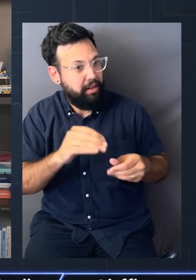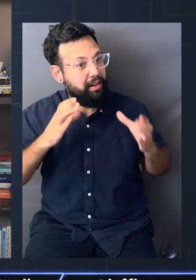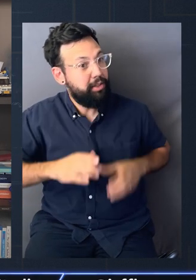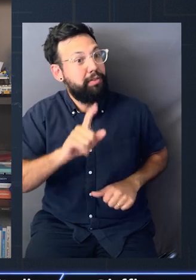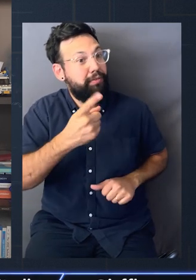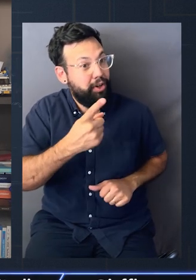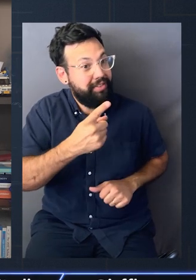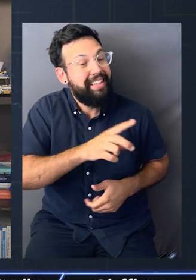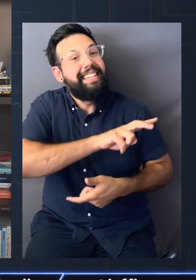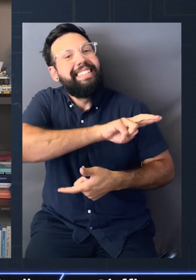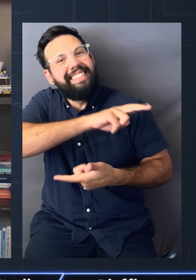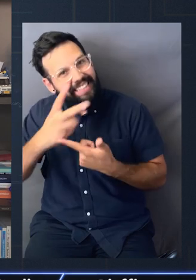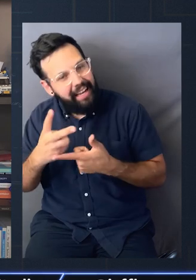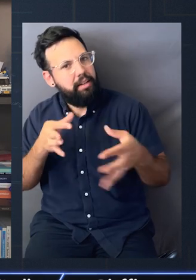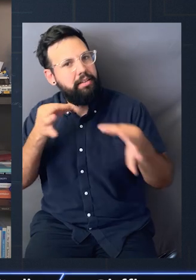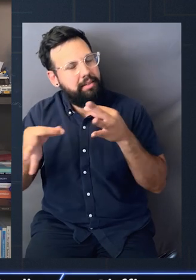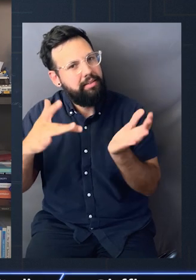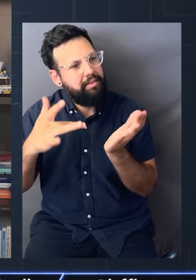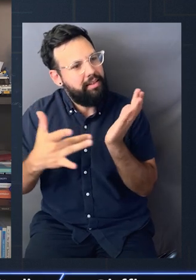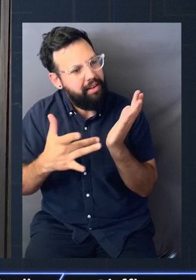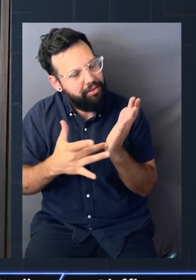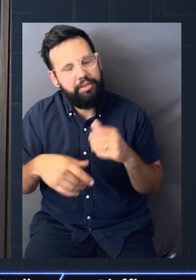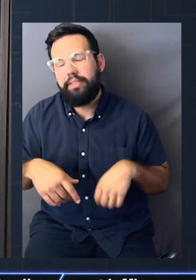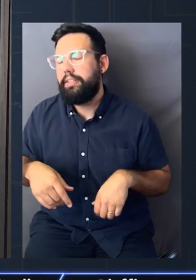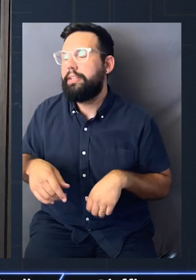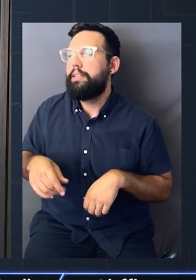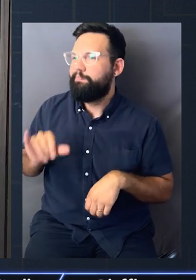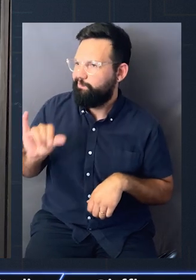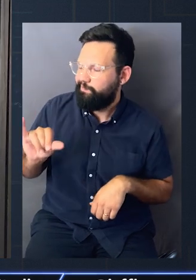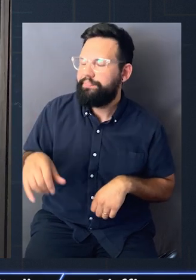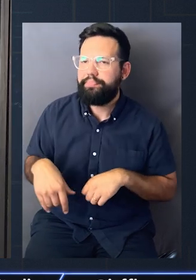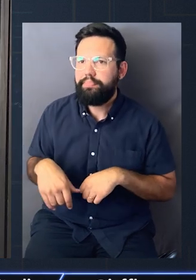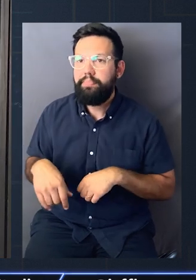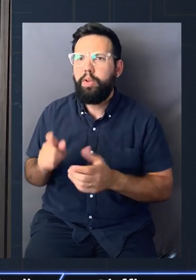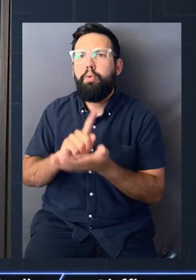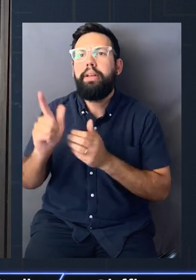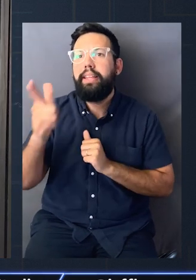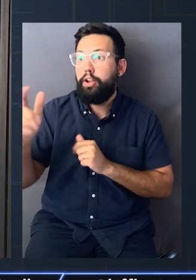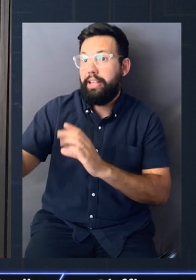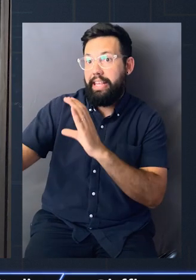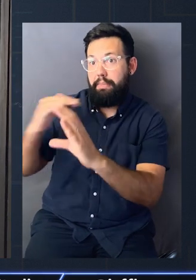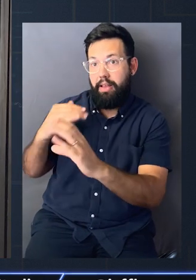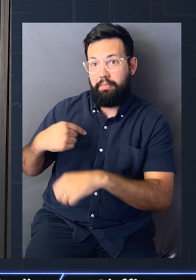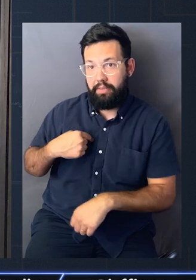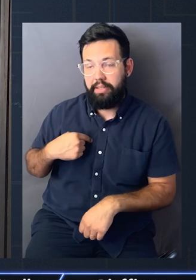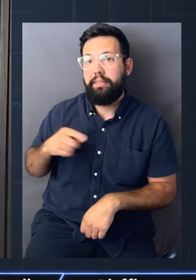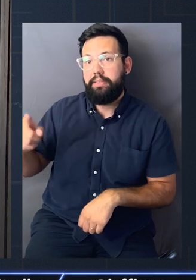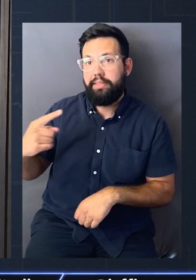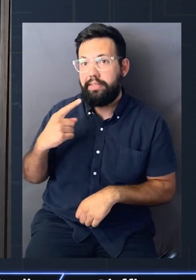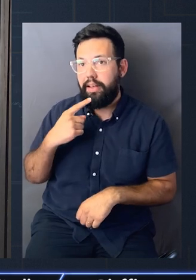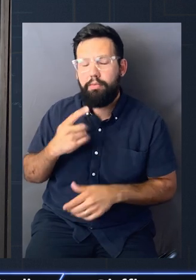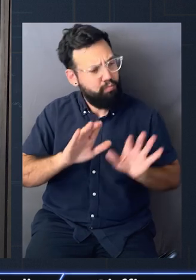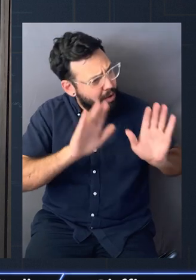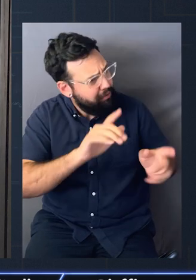first. Save all that awesome geeky stuff for later. So a week or so later, I got this awesome email from him, and he said,